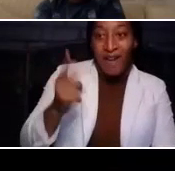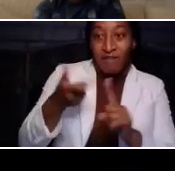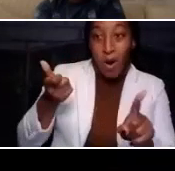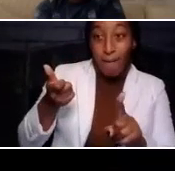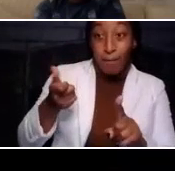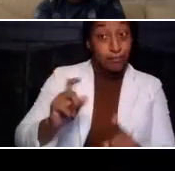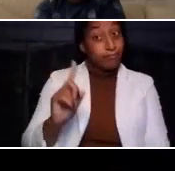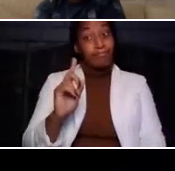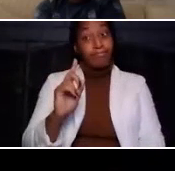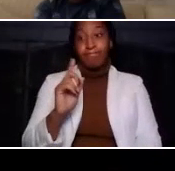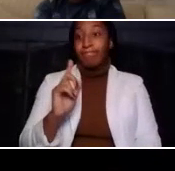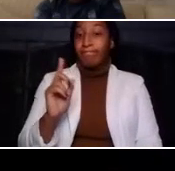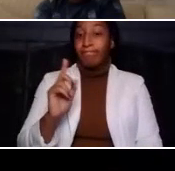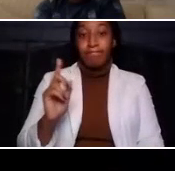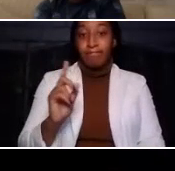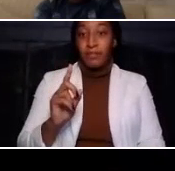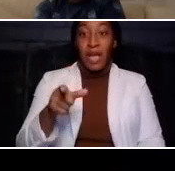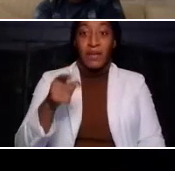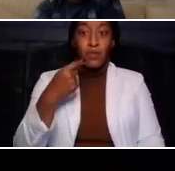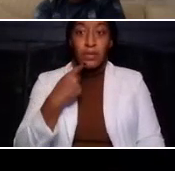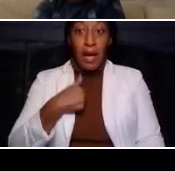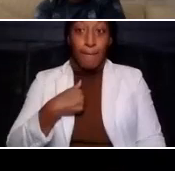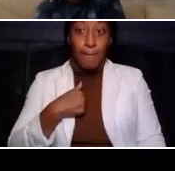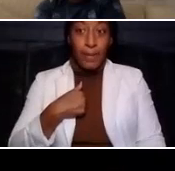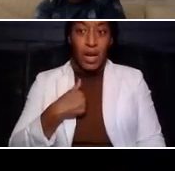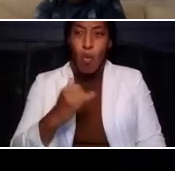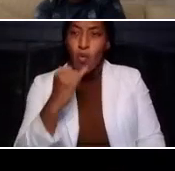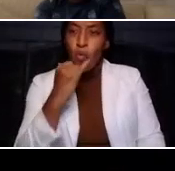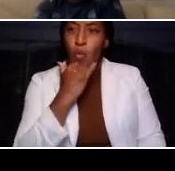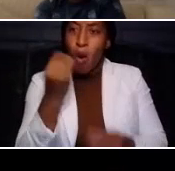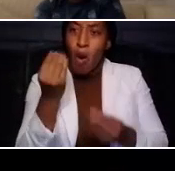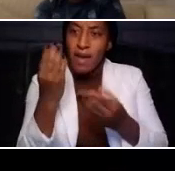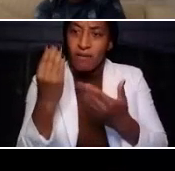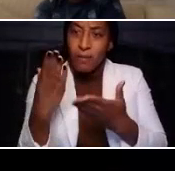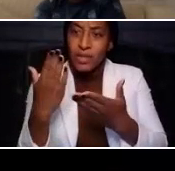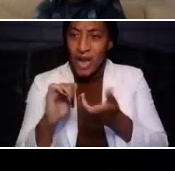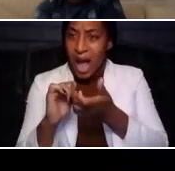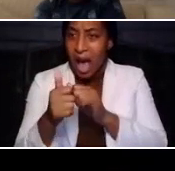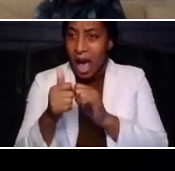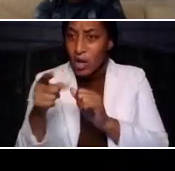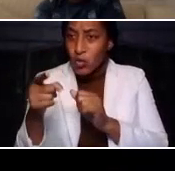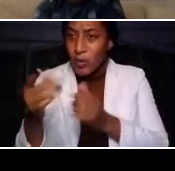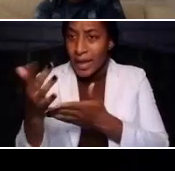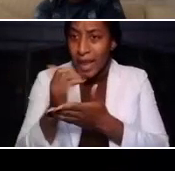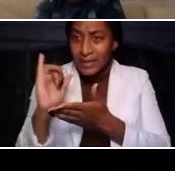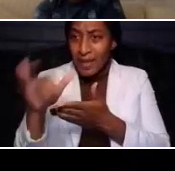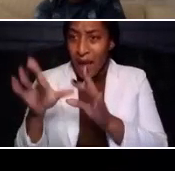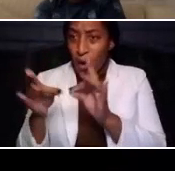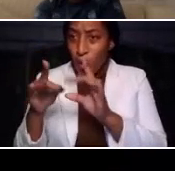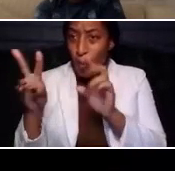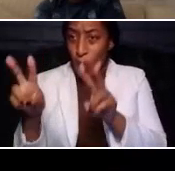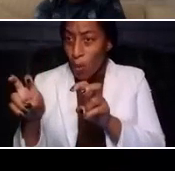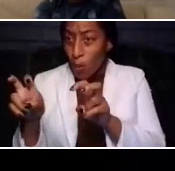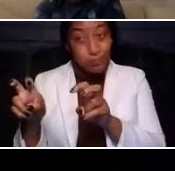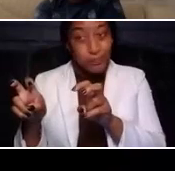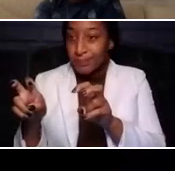Or giving incorrect information about where you got your, you know, your information. Failing to